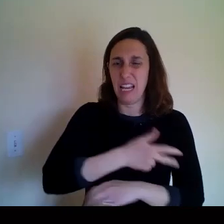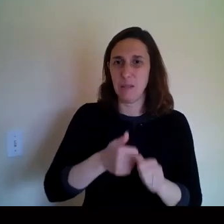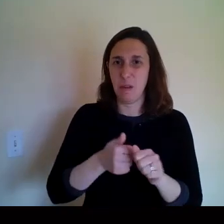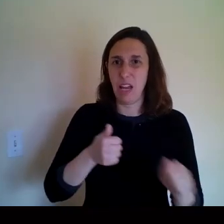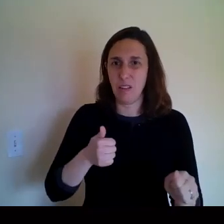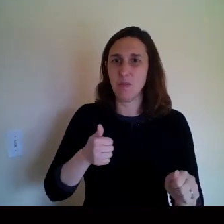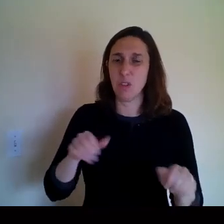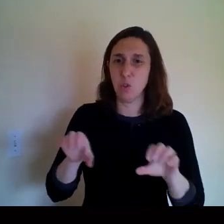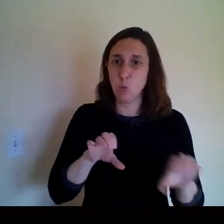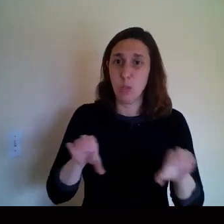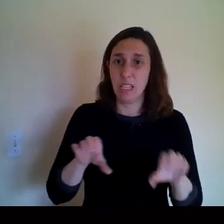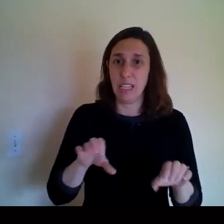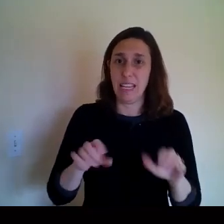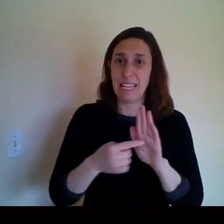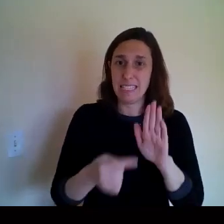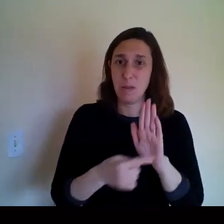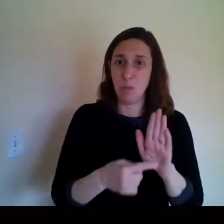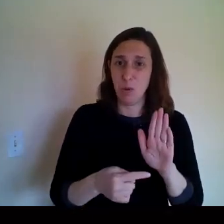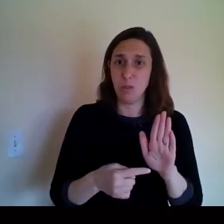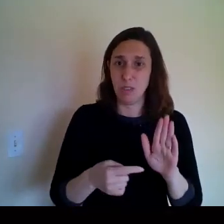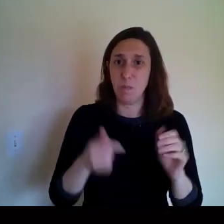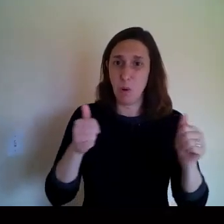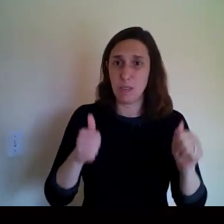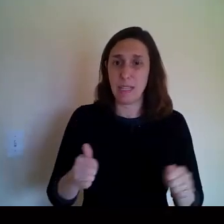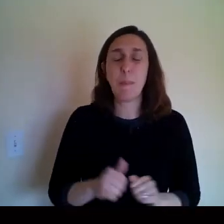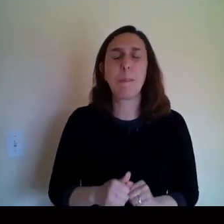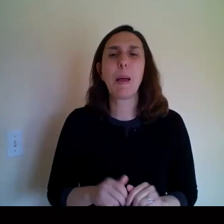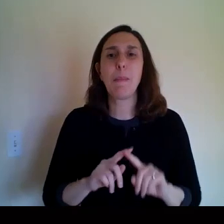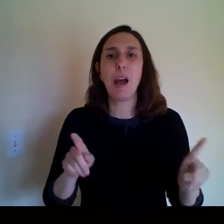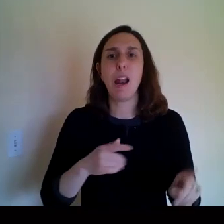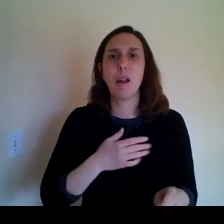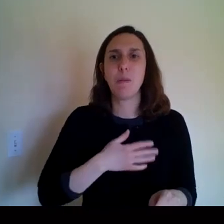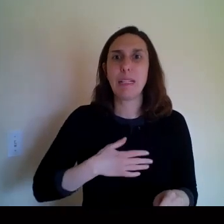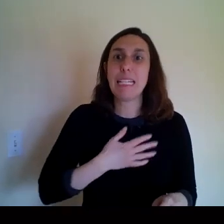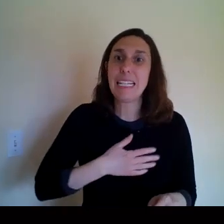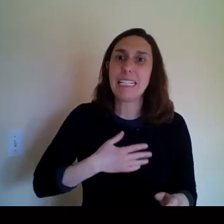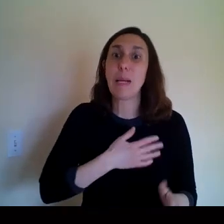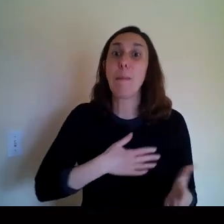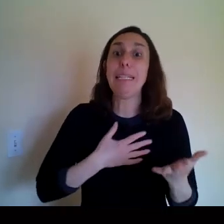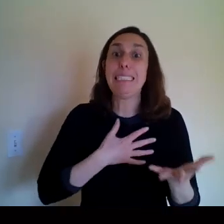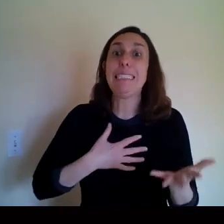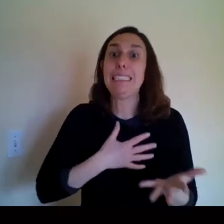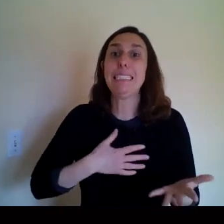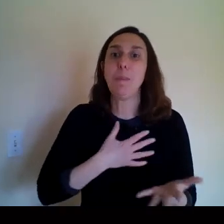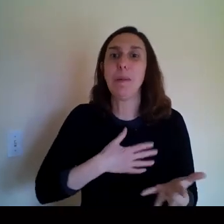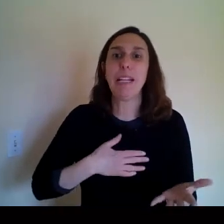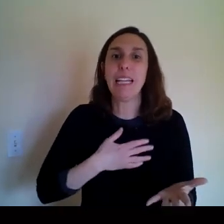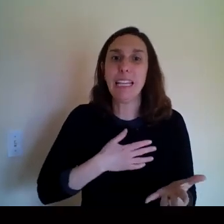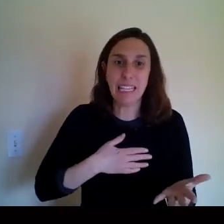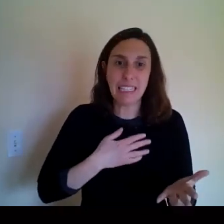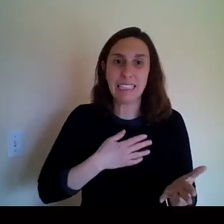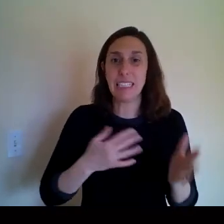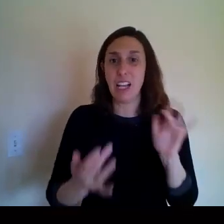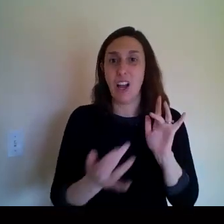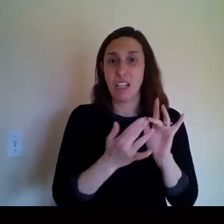my not have so many things to do day. But please, pretty please, if